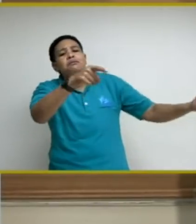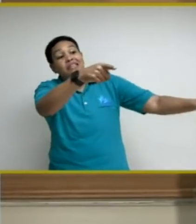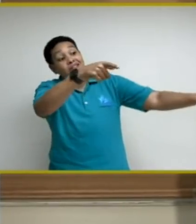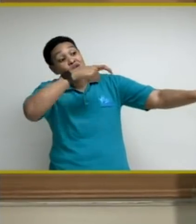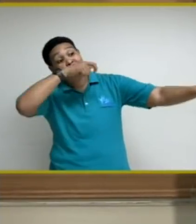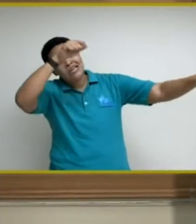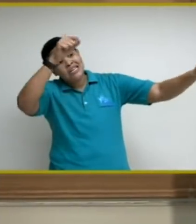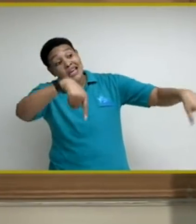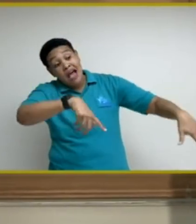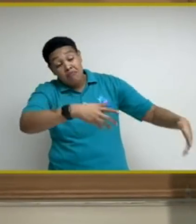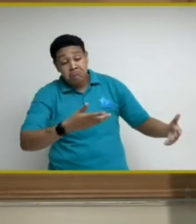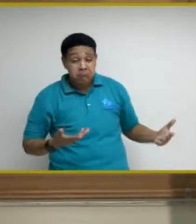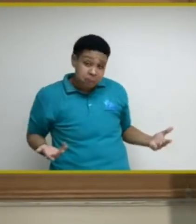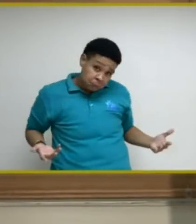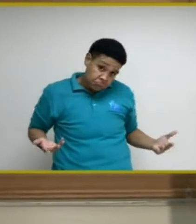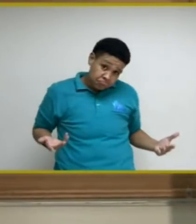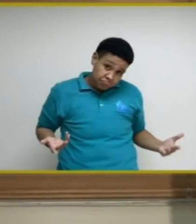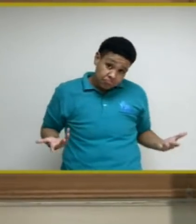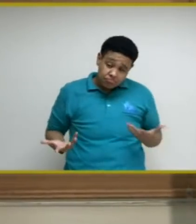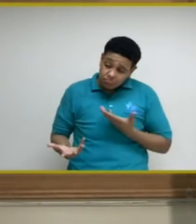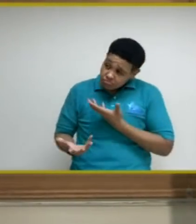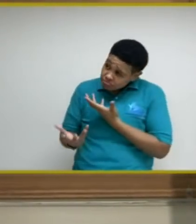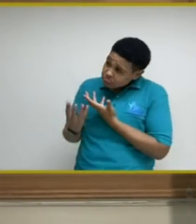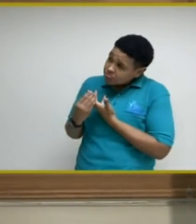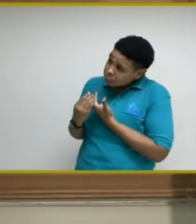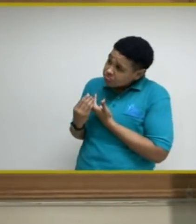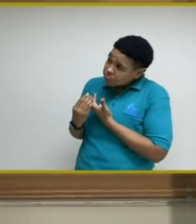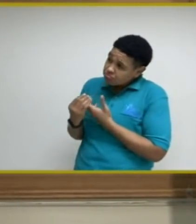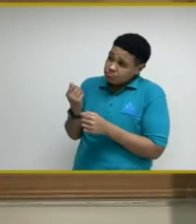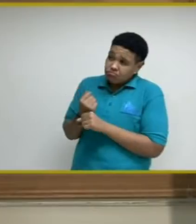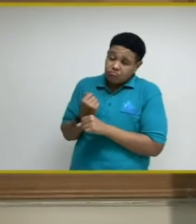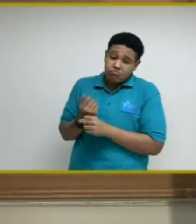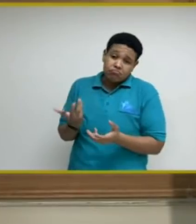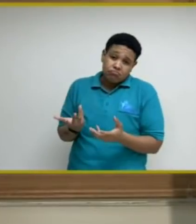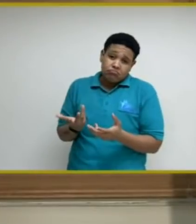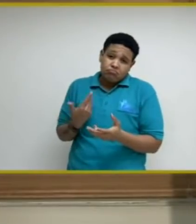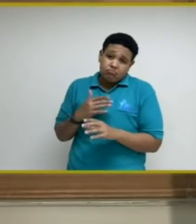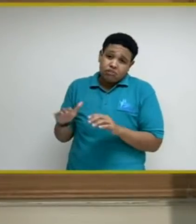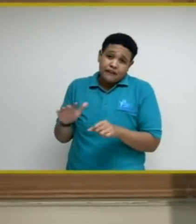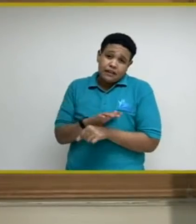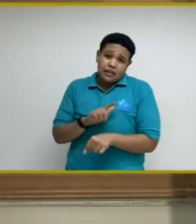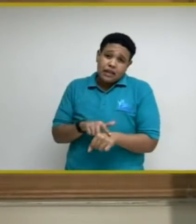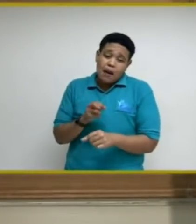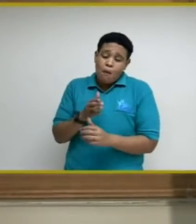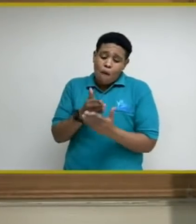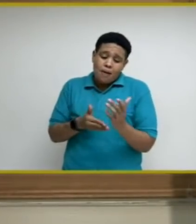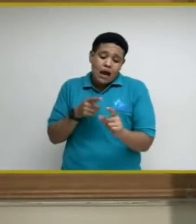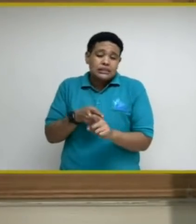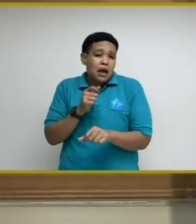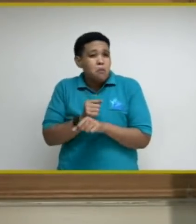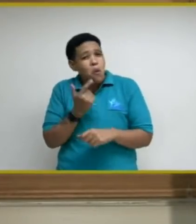can be engaged, employed, either on a full-time or part-time basis, to any of these entities,